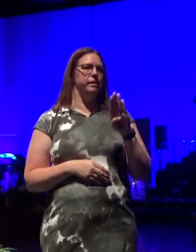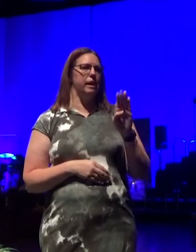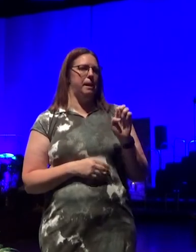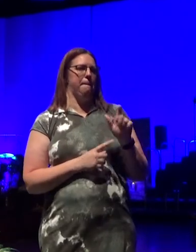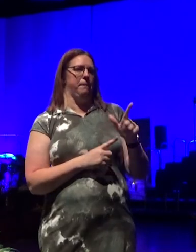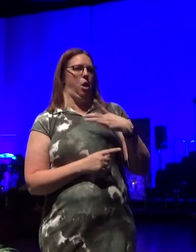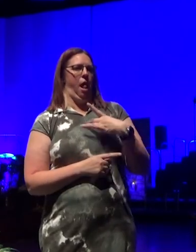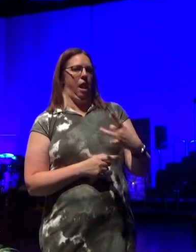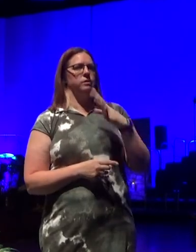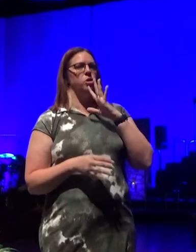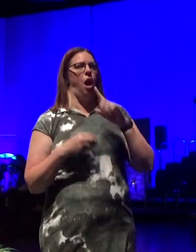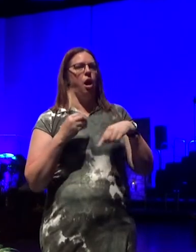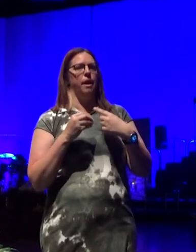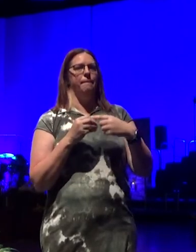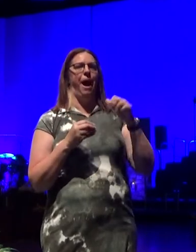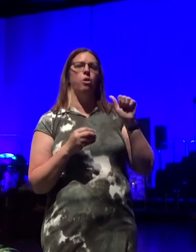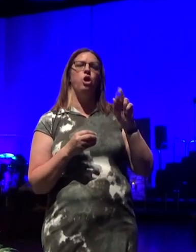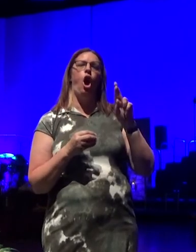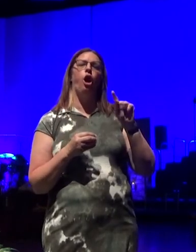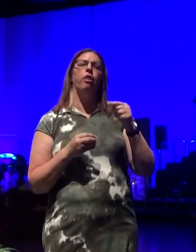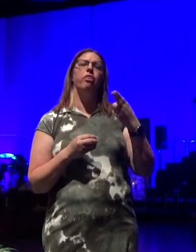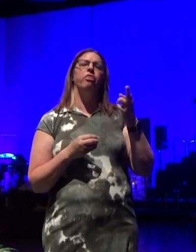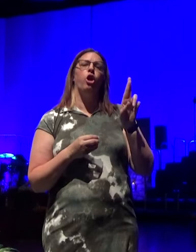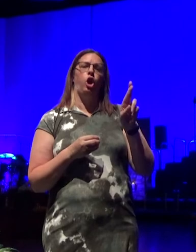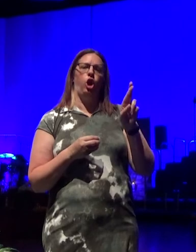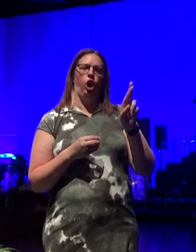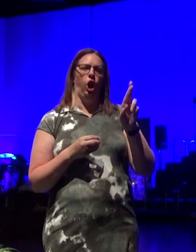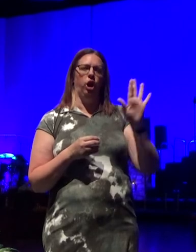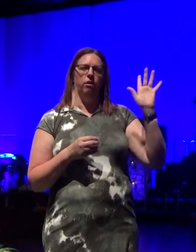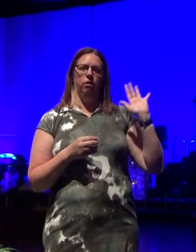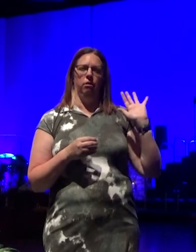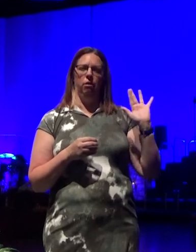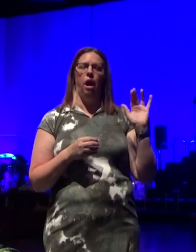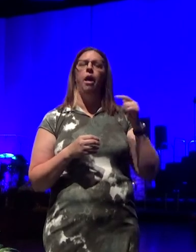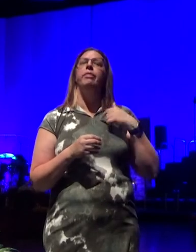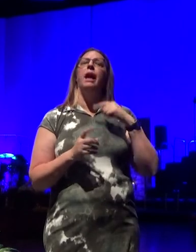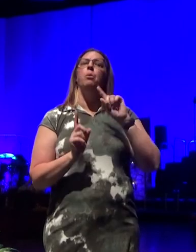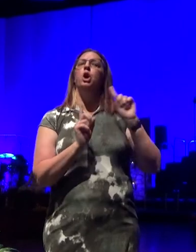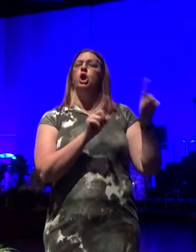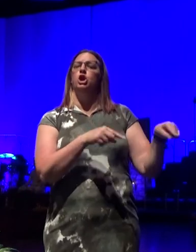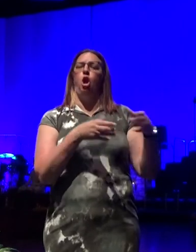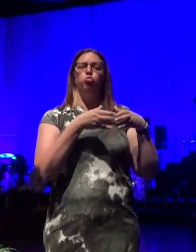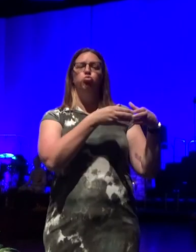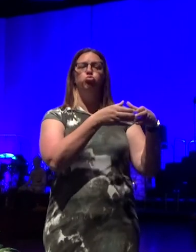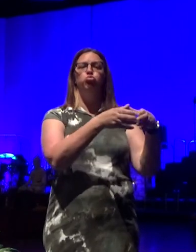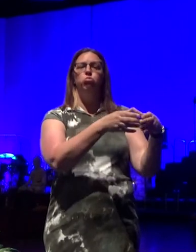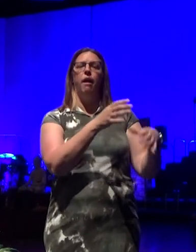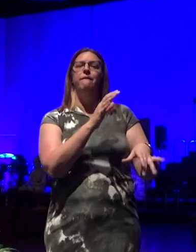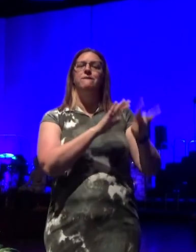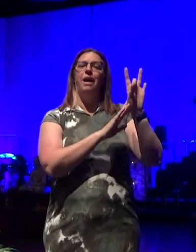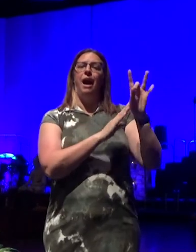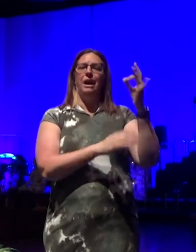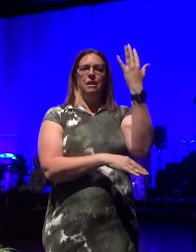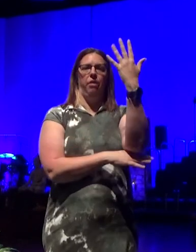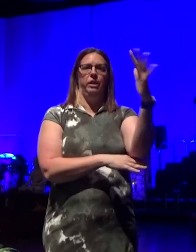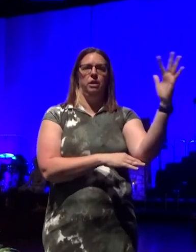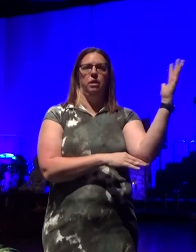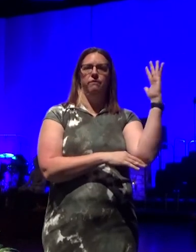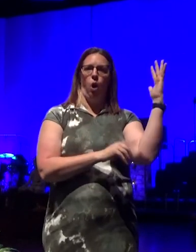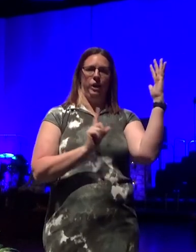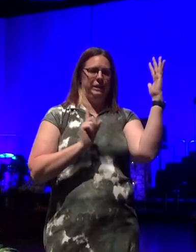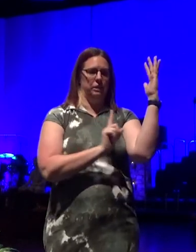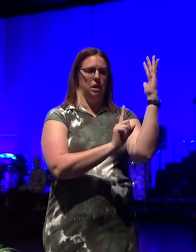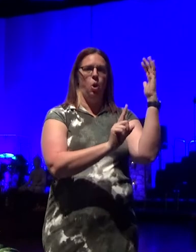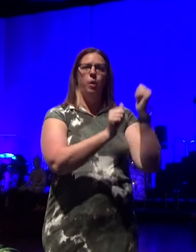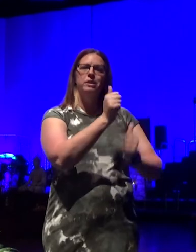would go on an adventure, each knight would find the place in the forest where it was most dark and no one had entered before. I'm not asking us to do that